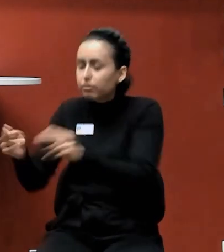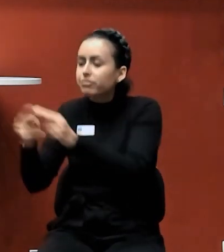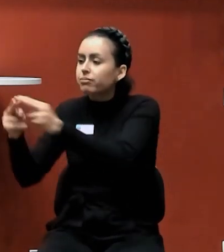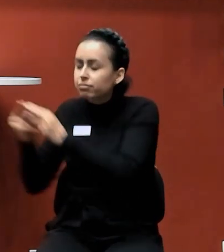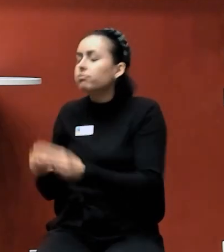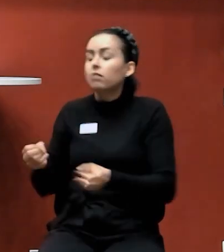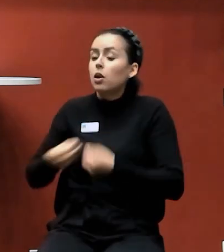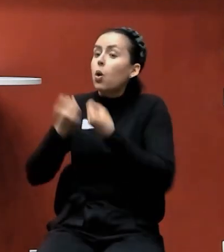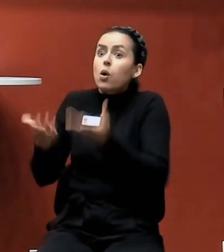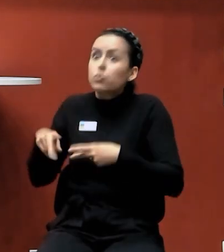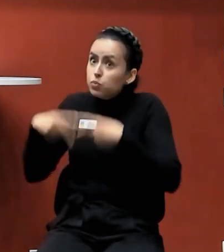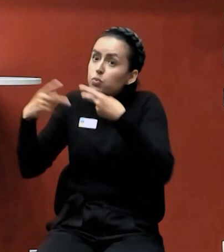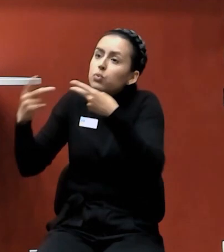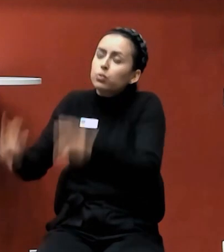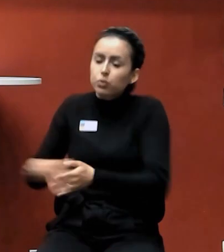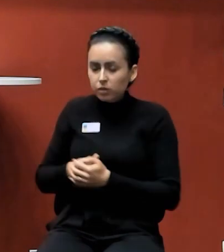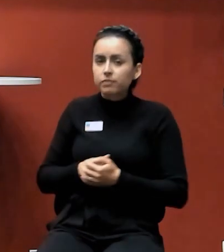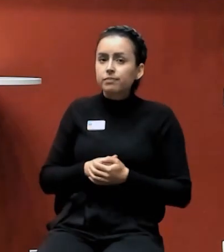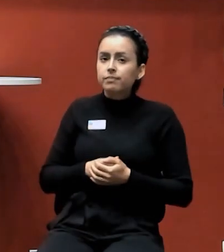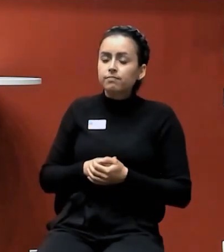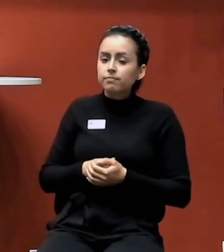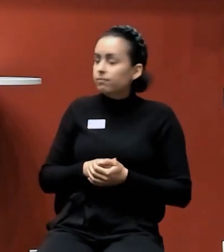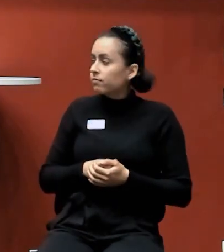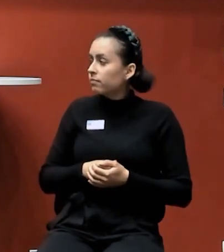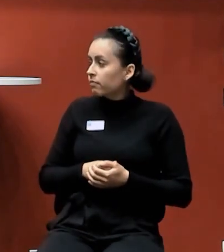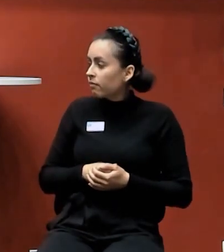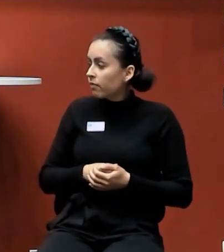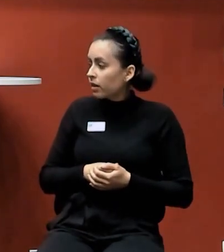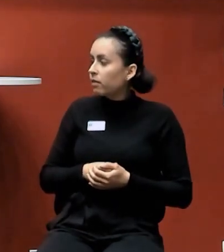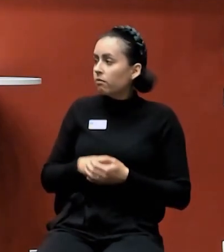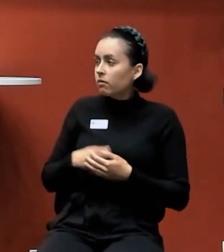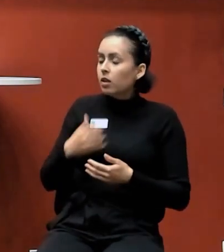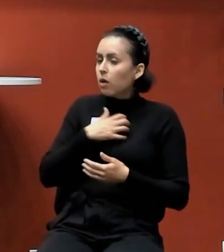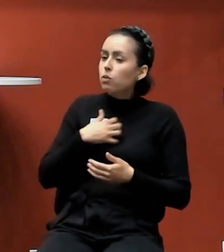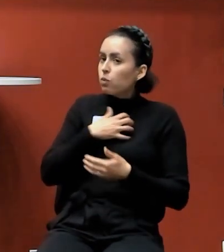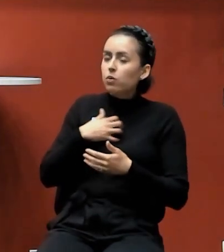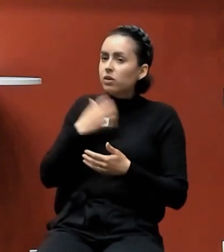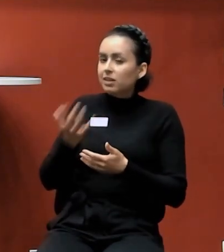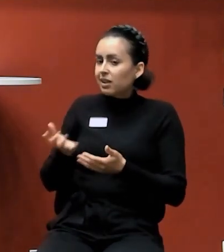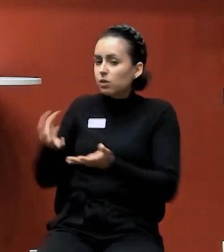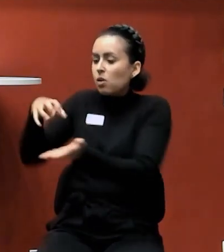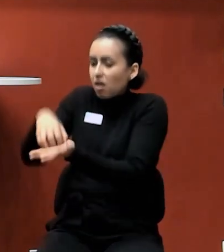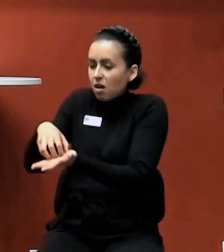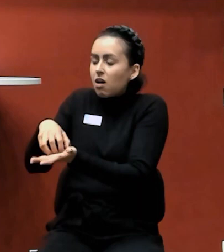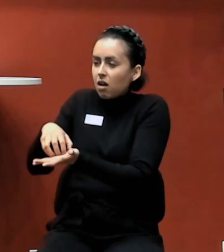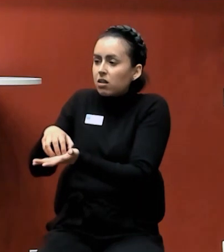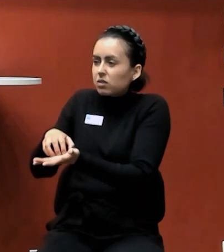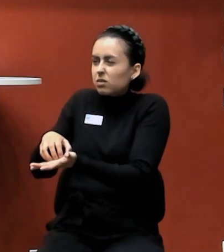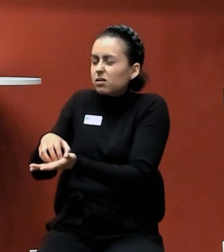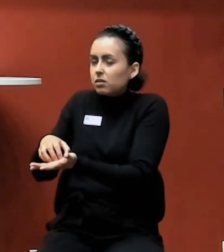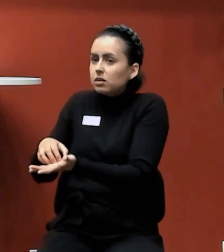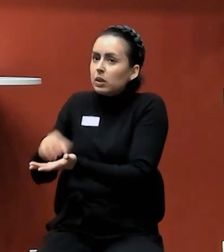And for the 2 months I was there, they were like, can the government create some street things and they invite people with